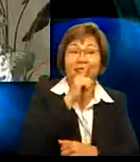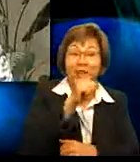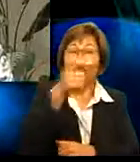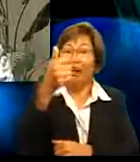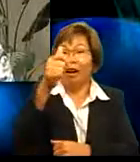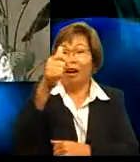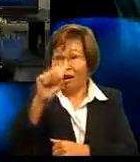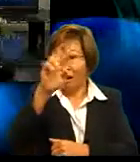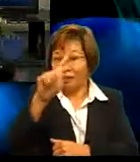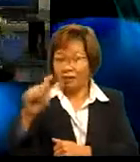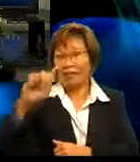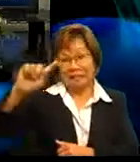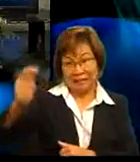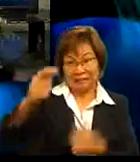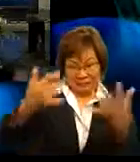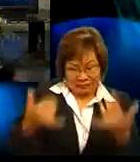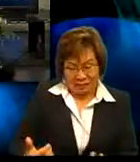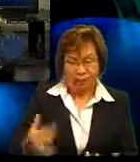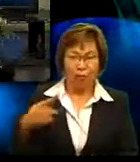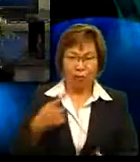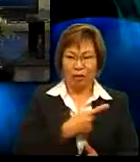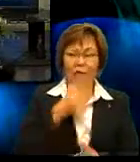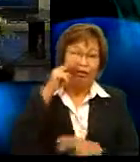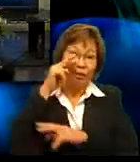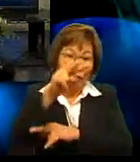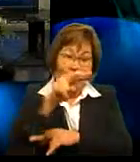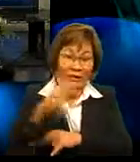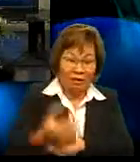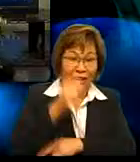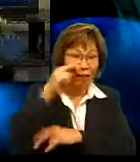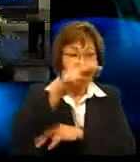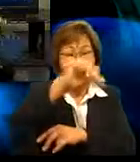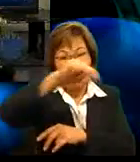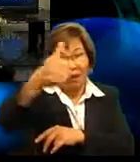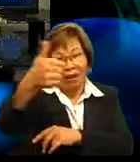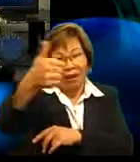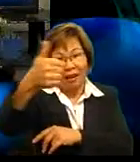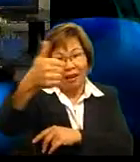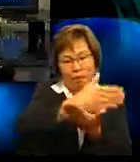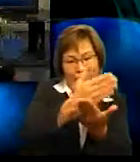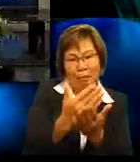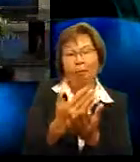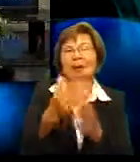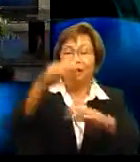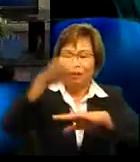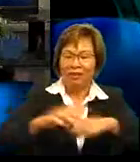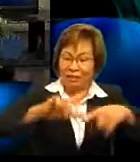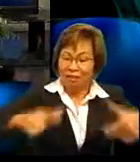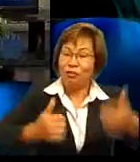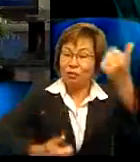article the. And now, we are going to take a look at another part of the English language, which